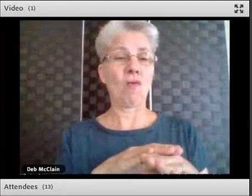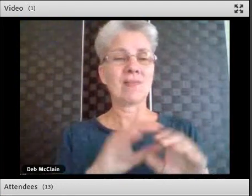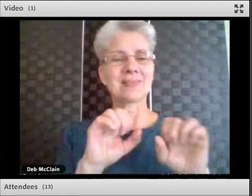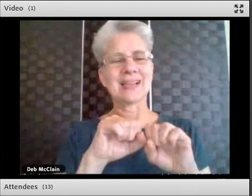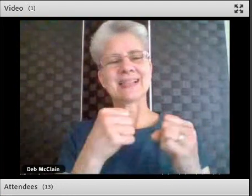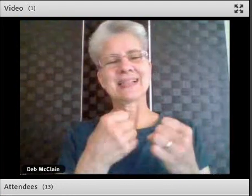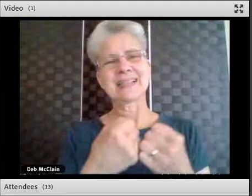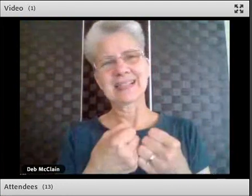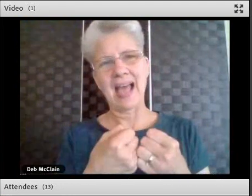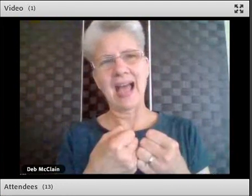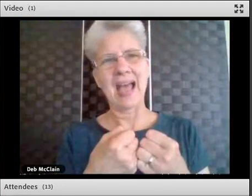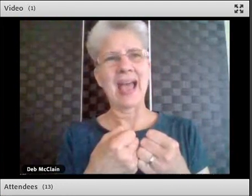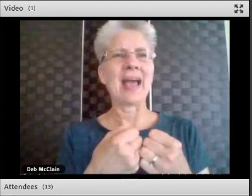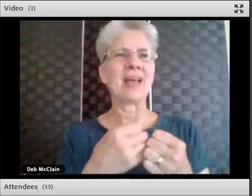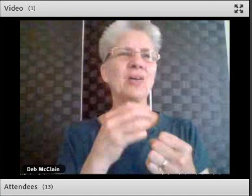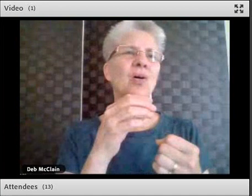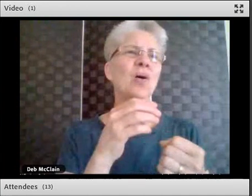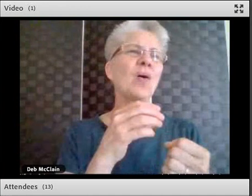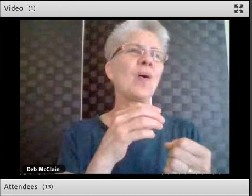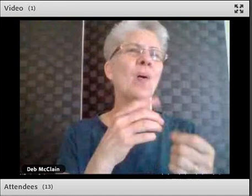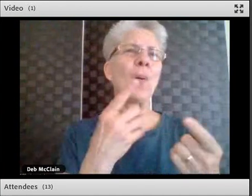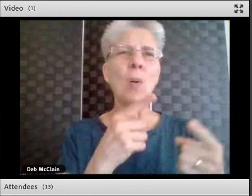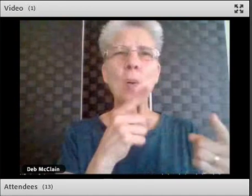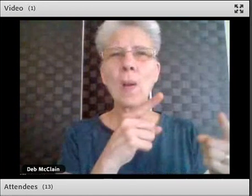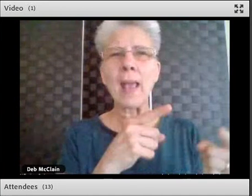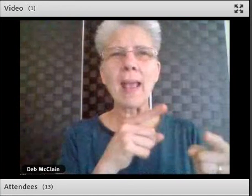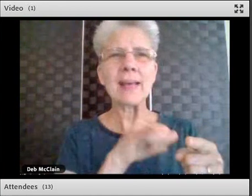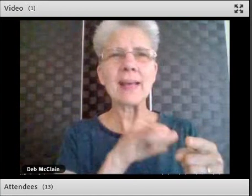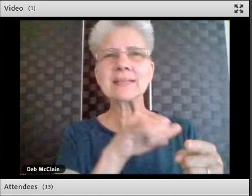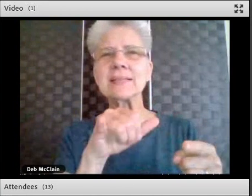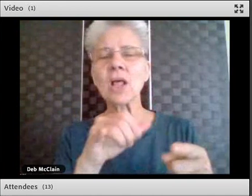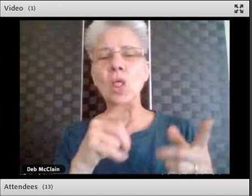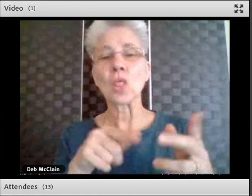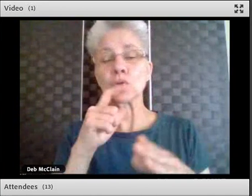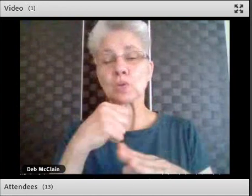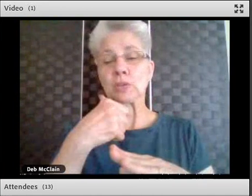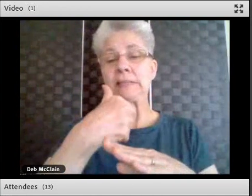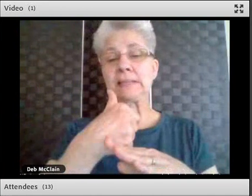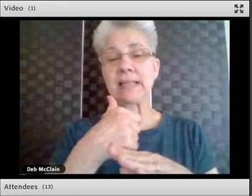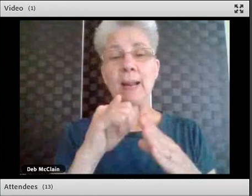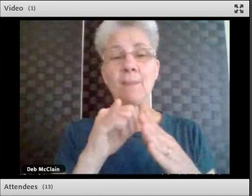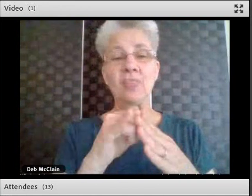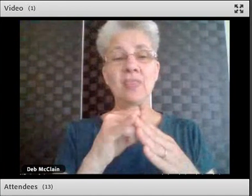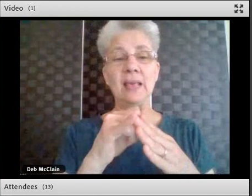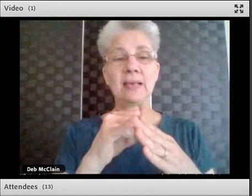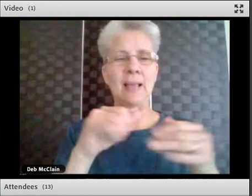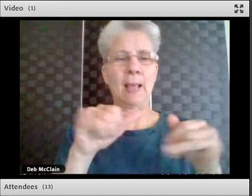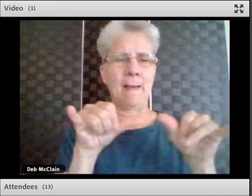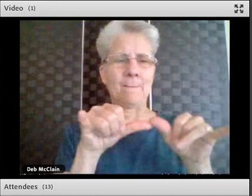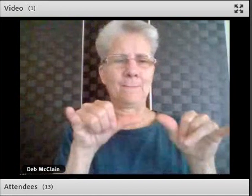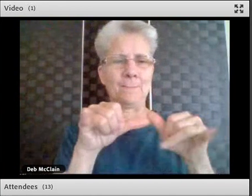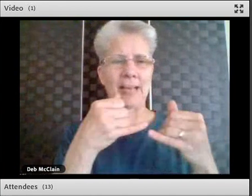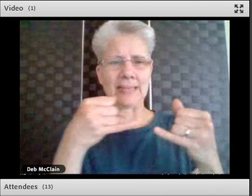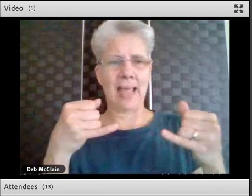societal mores. It's based on what those who set these types of baselines, if you will,